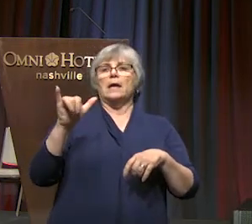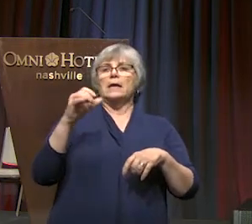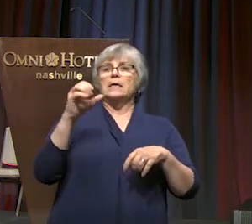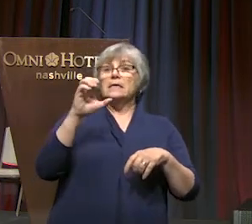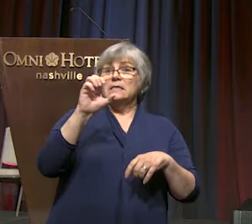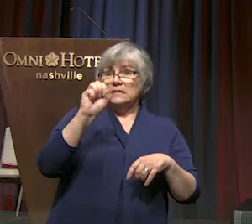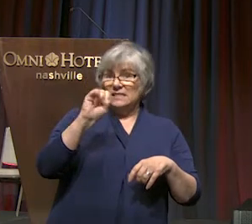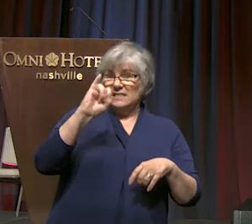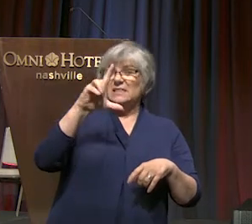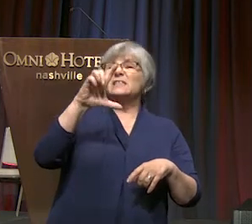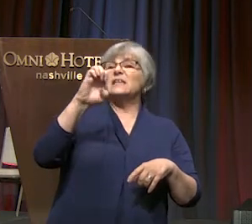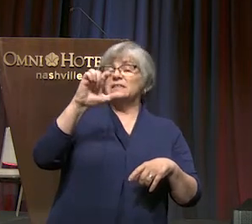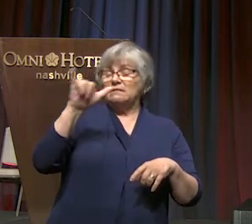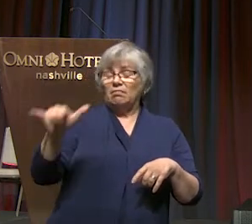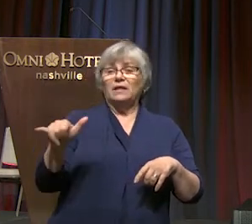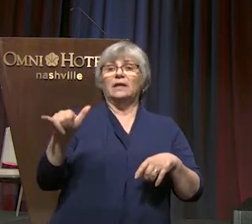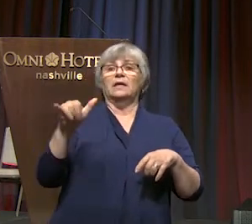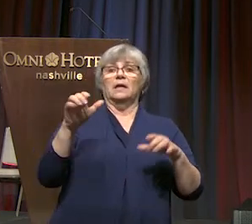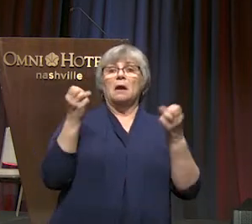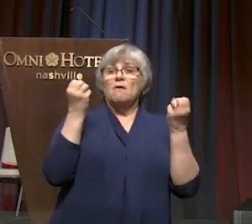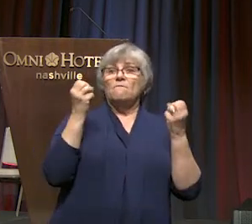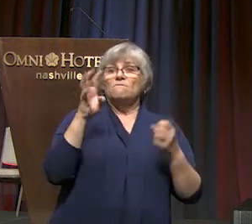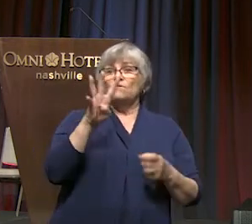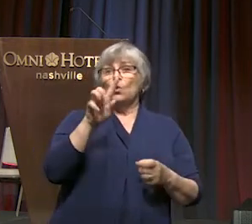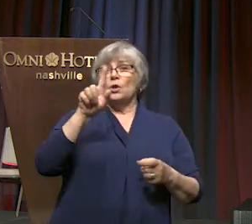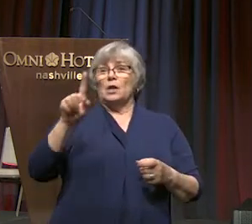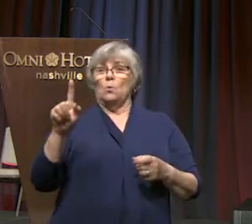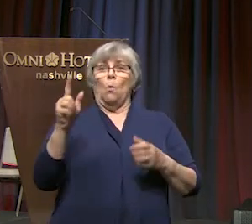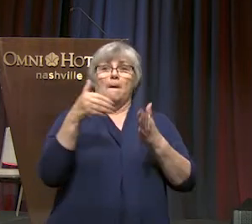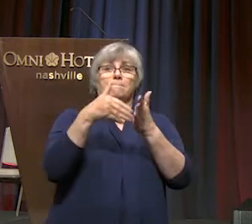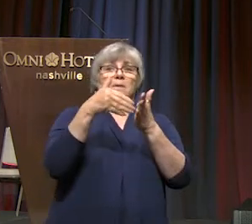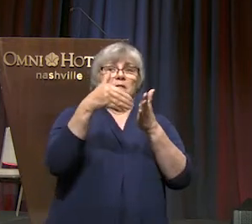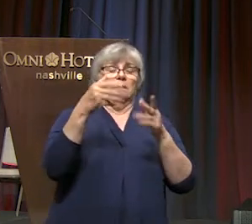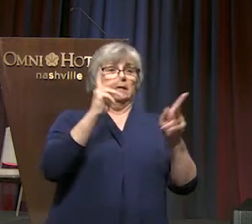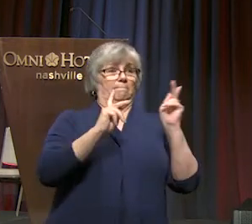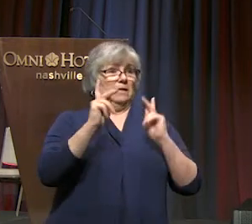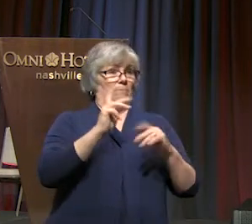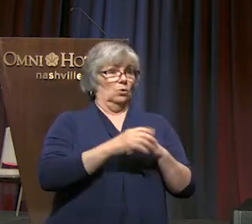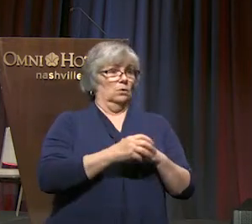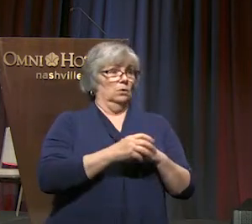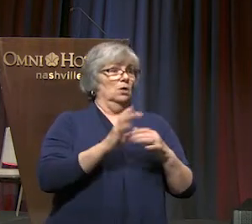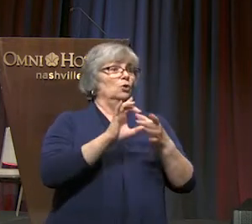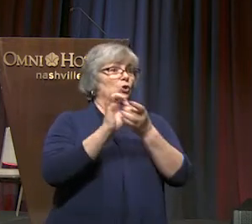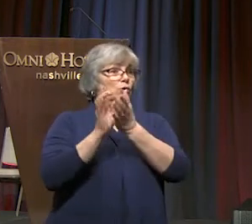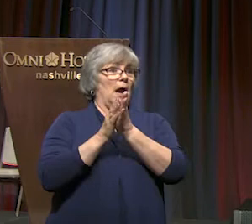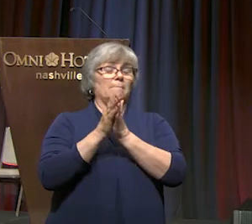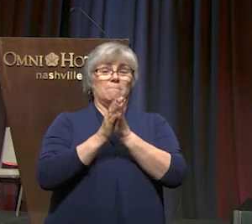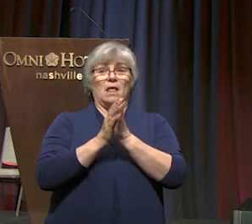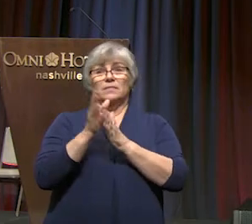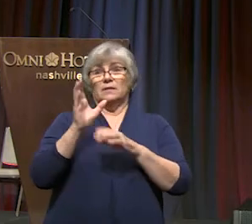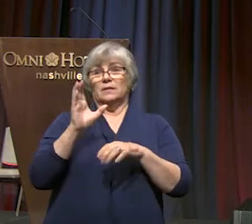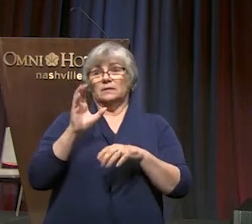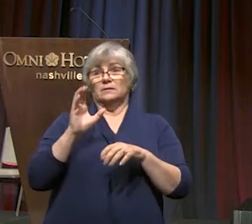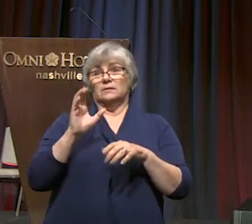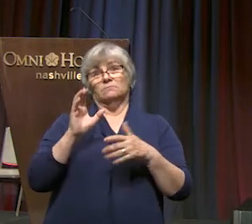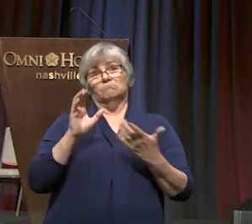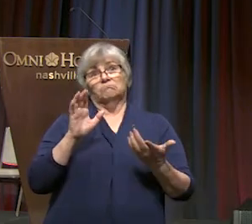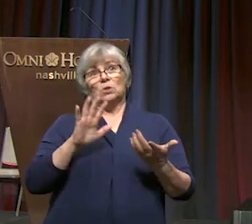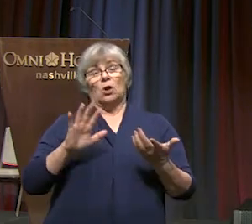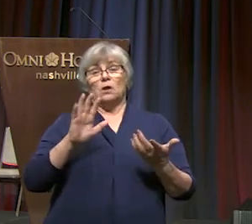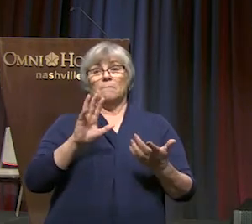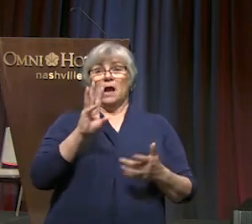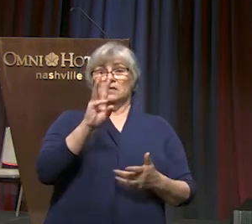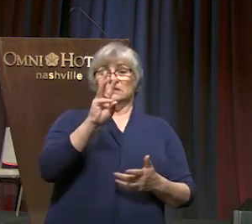about 741 million people. The United Methodists are about